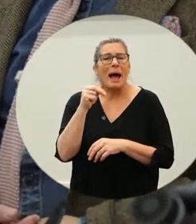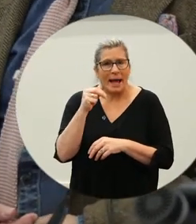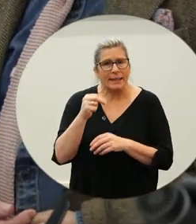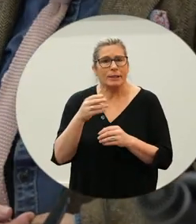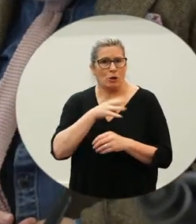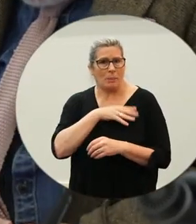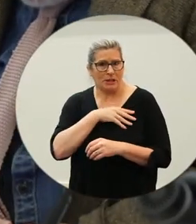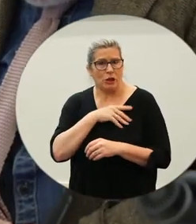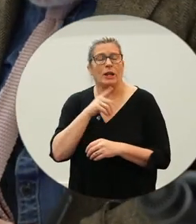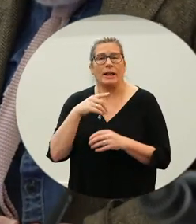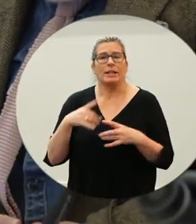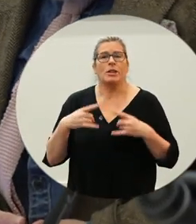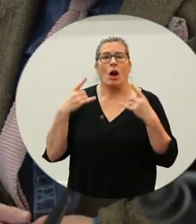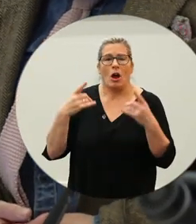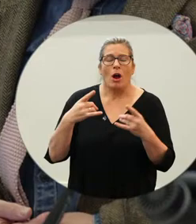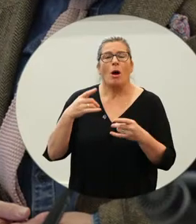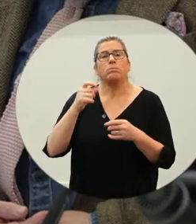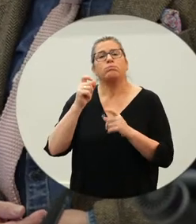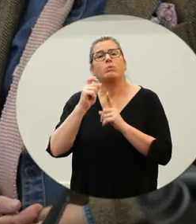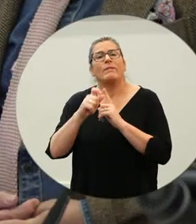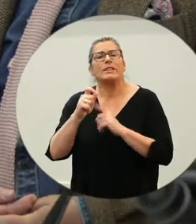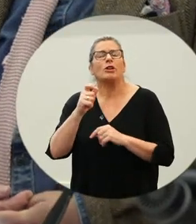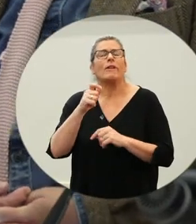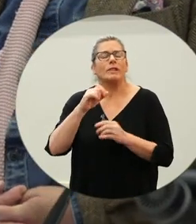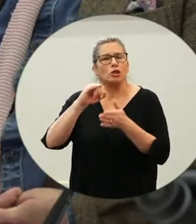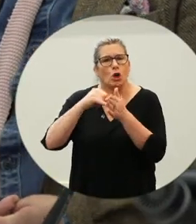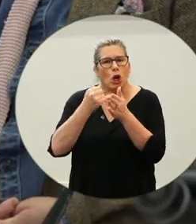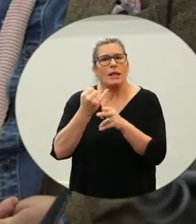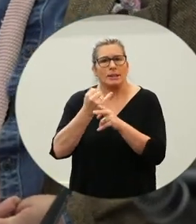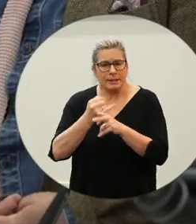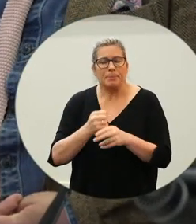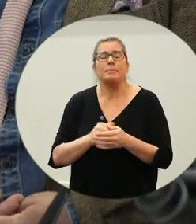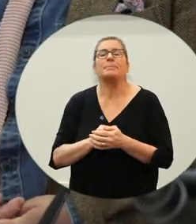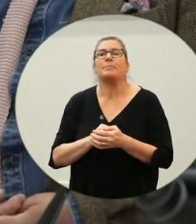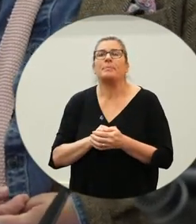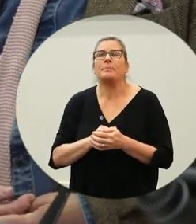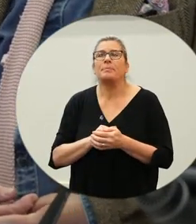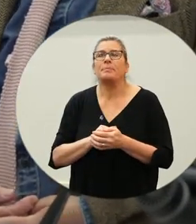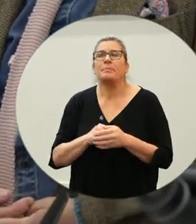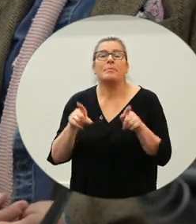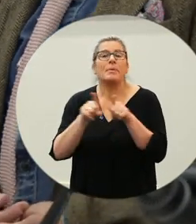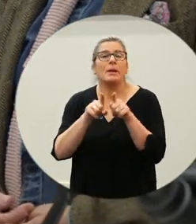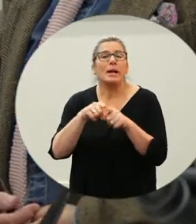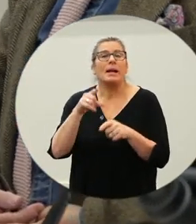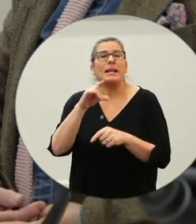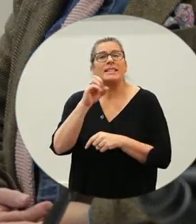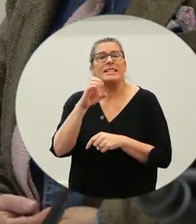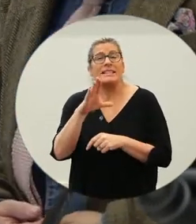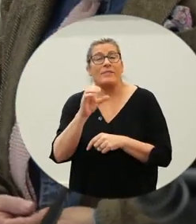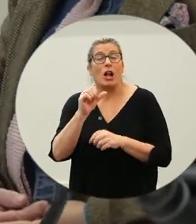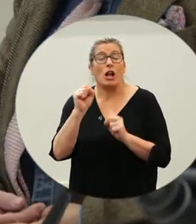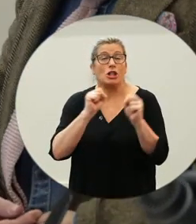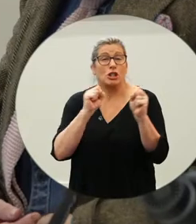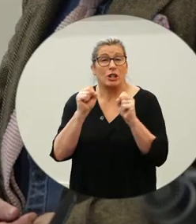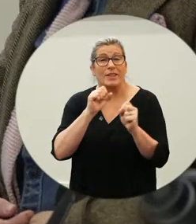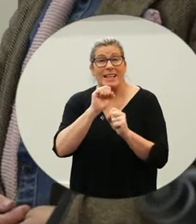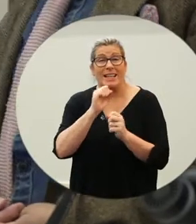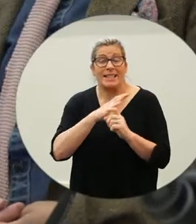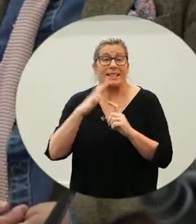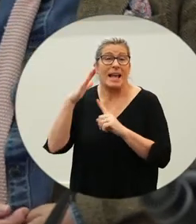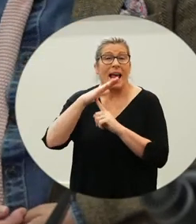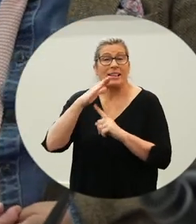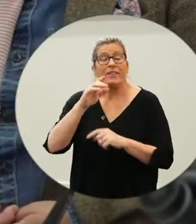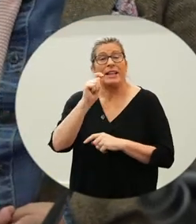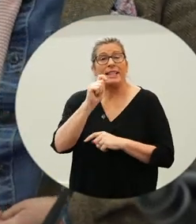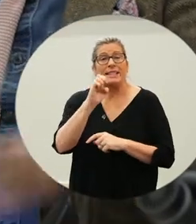honorary professor of journalism at NUI Galway. And also, for any budding civil servants out there, he's head of TLAC, the top